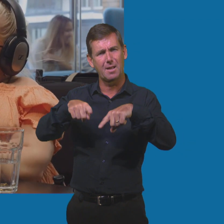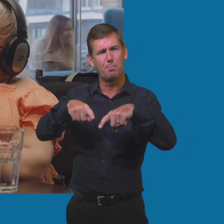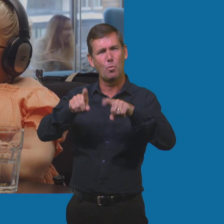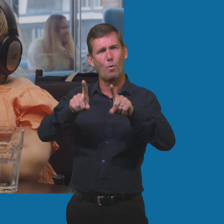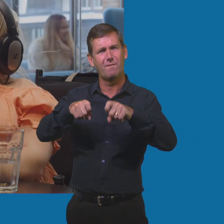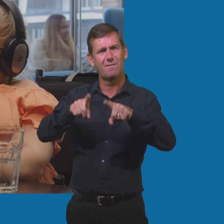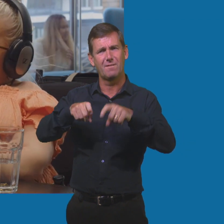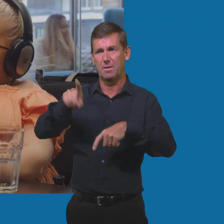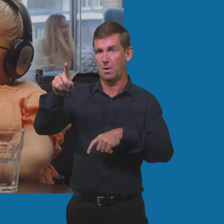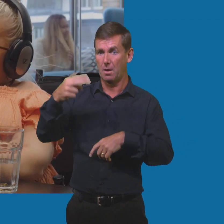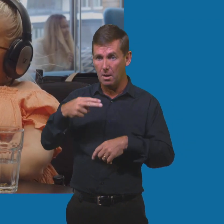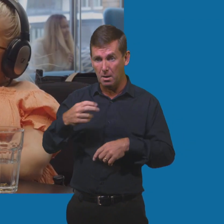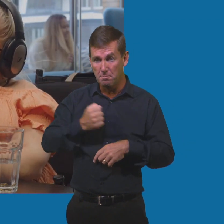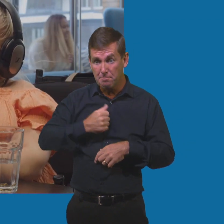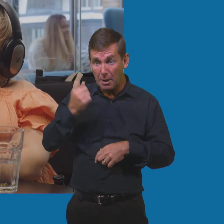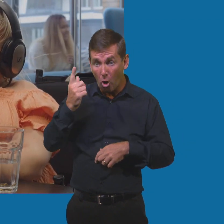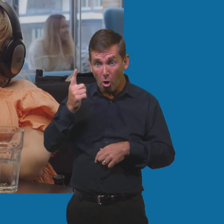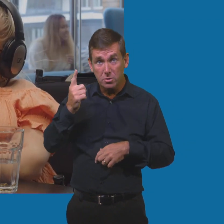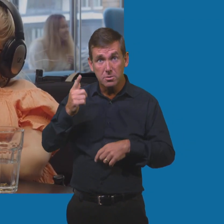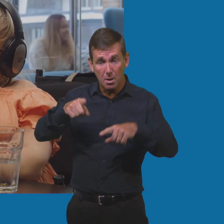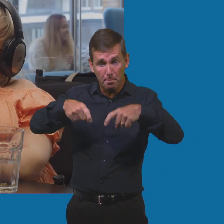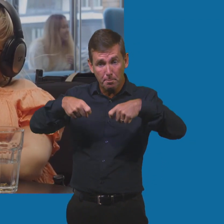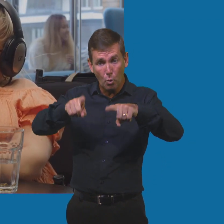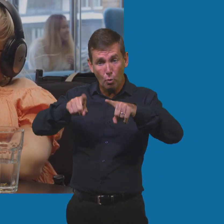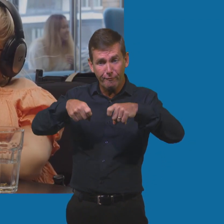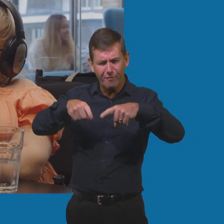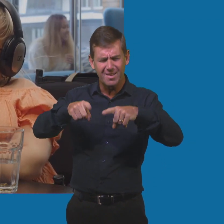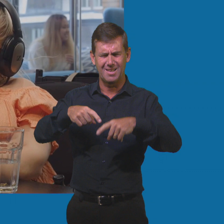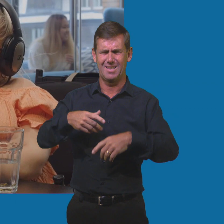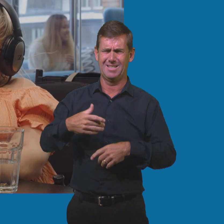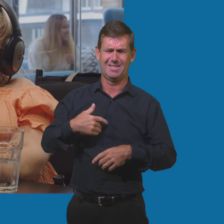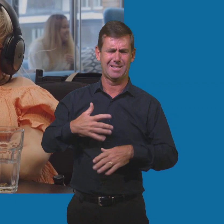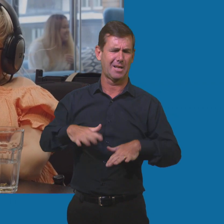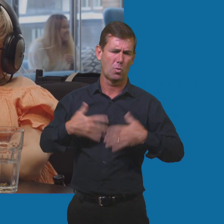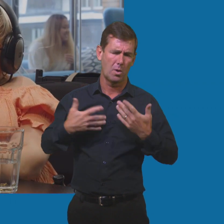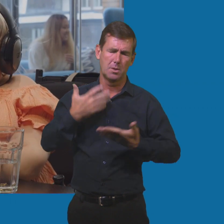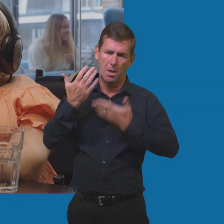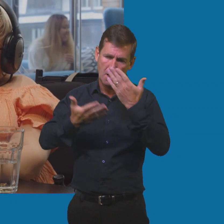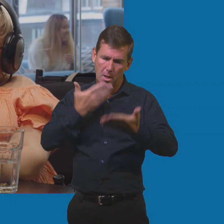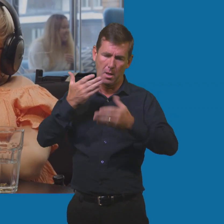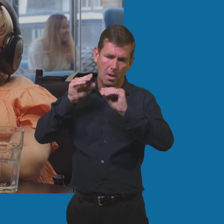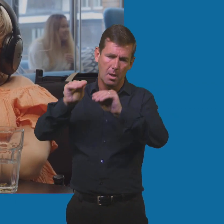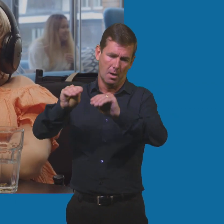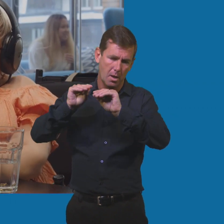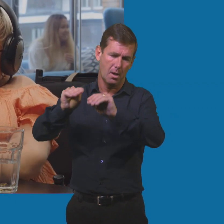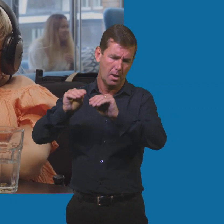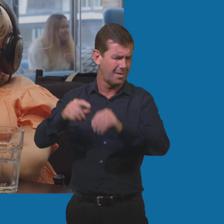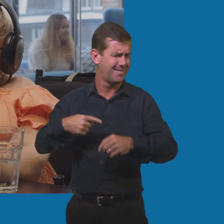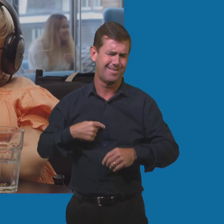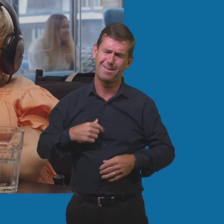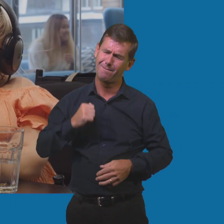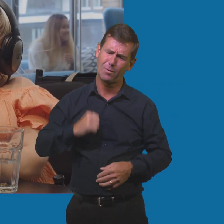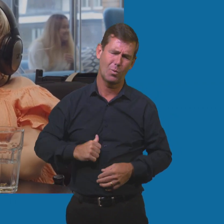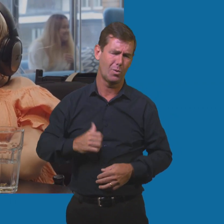legs?" And for me, I don't want to have to educate constantly the partner that I'm with. But I think you said earlier, it's up to